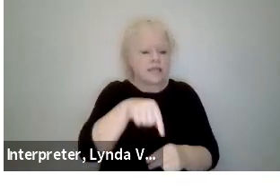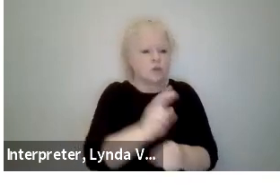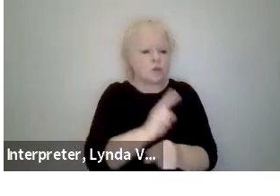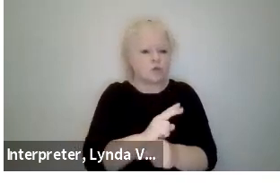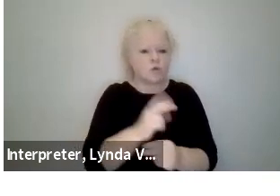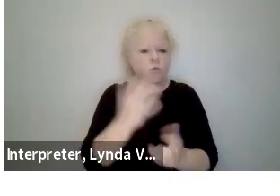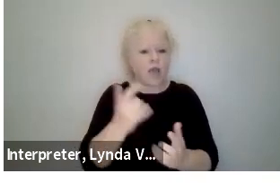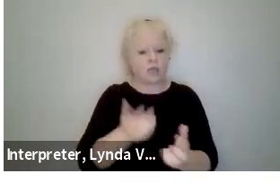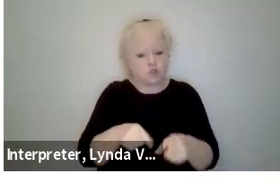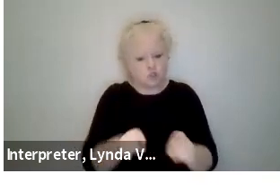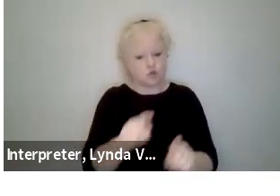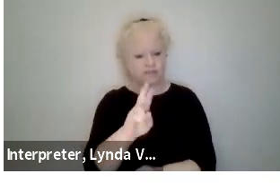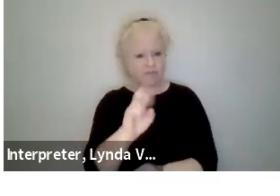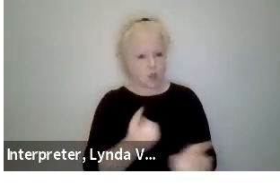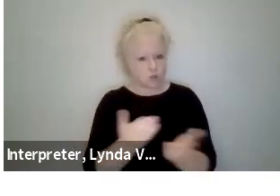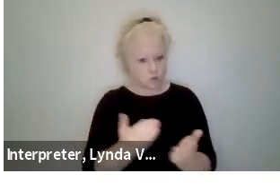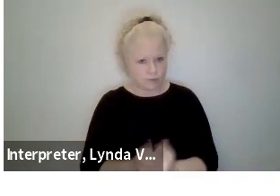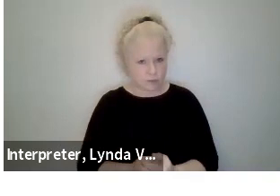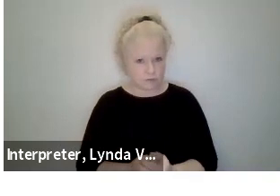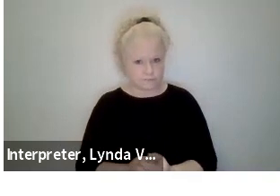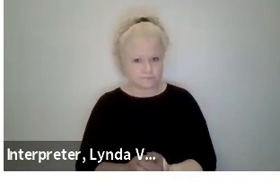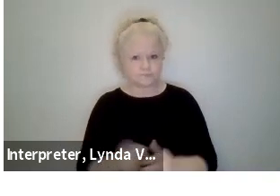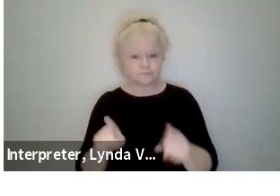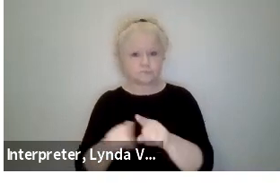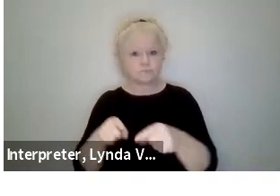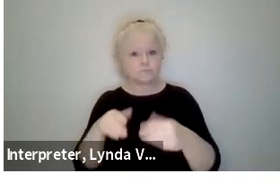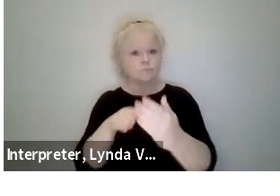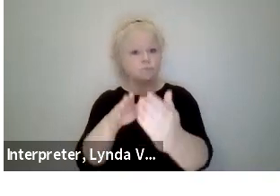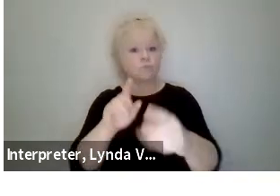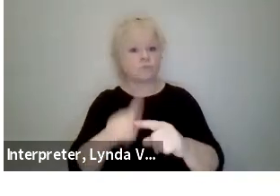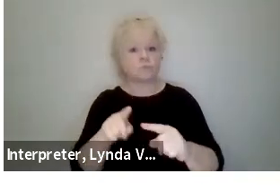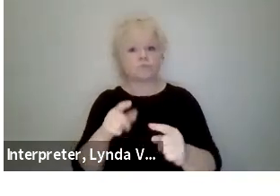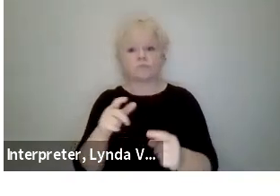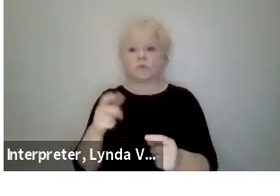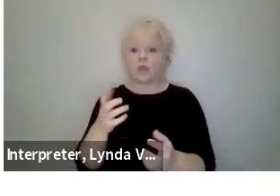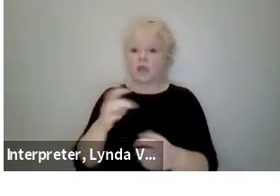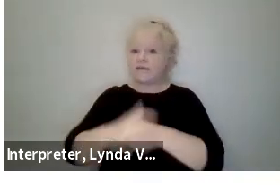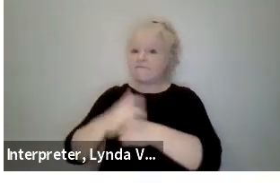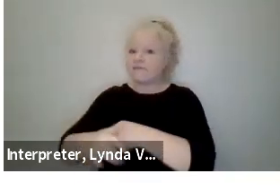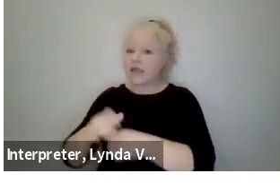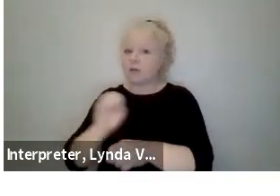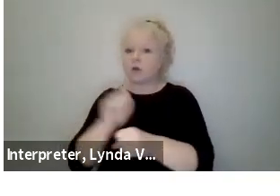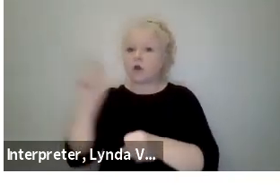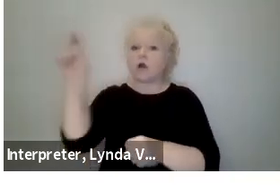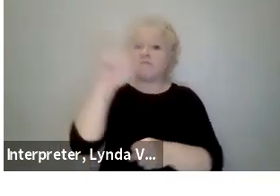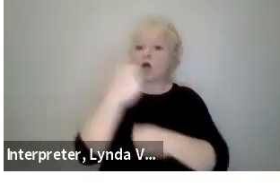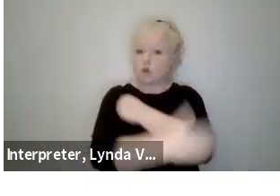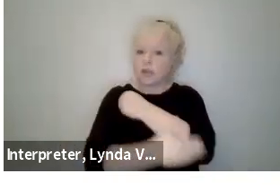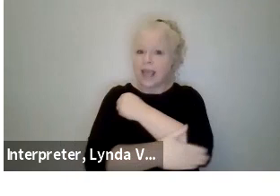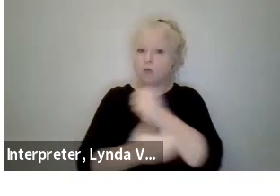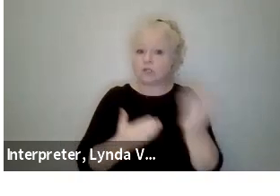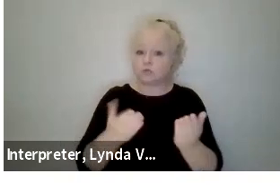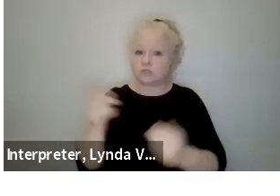VR services. We also wanted to address the availability of employment services in the outlying counties we serve.